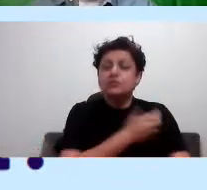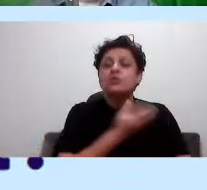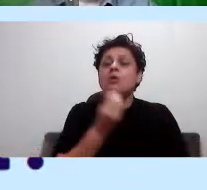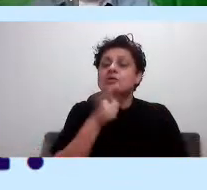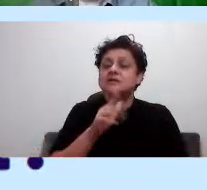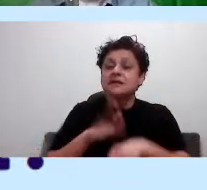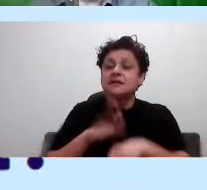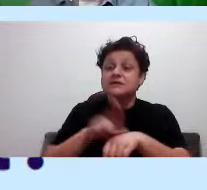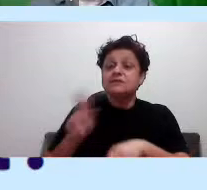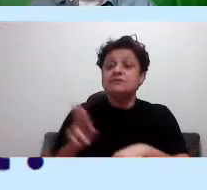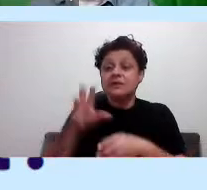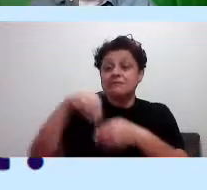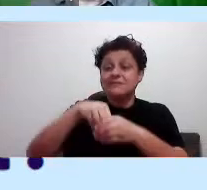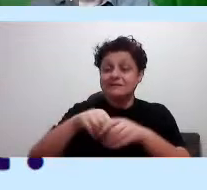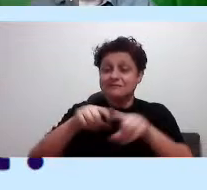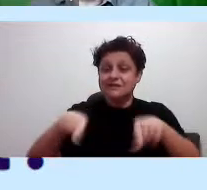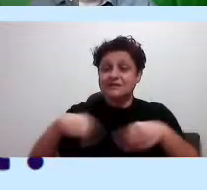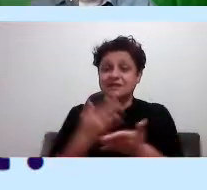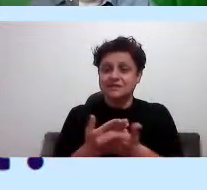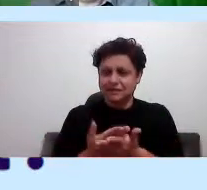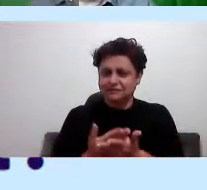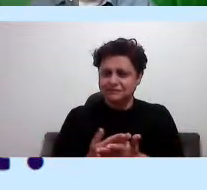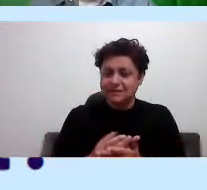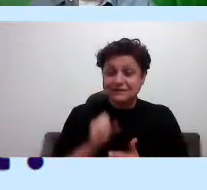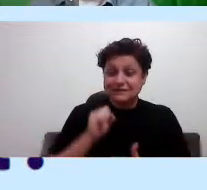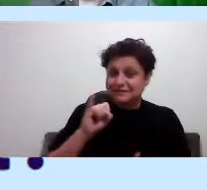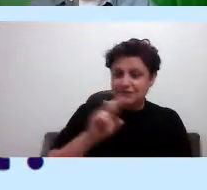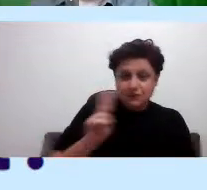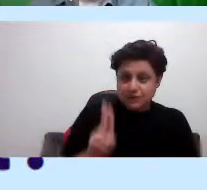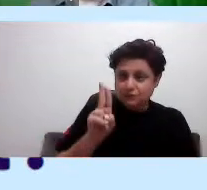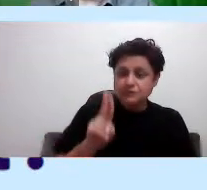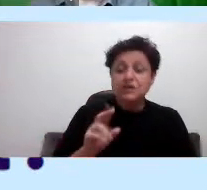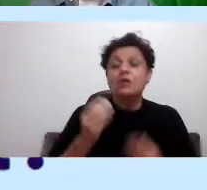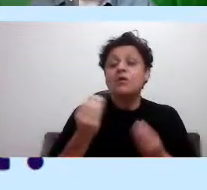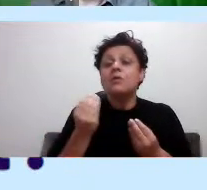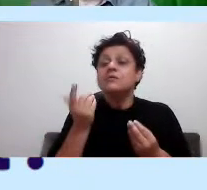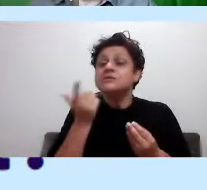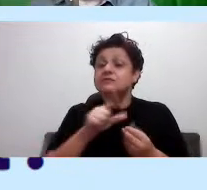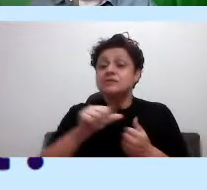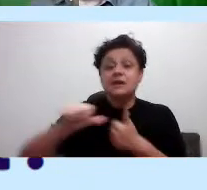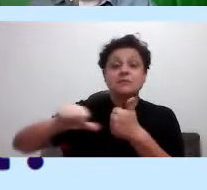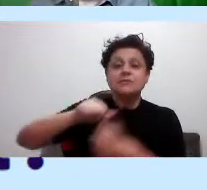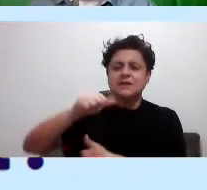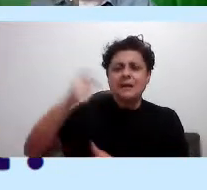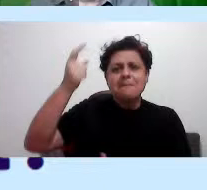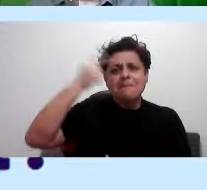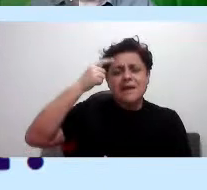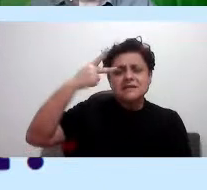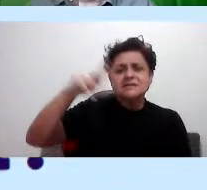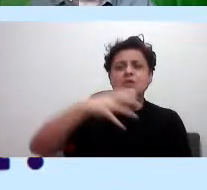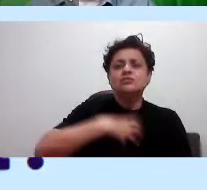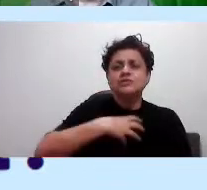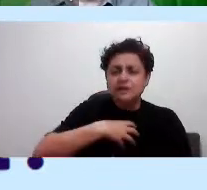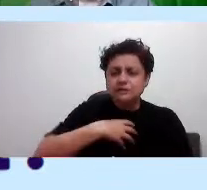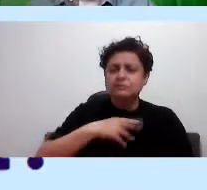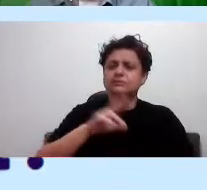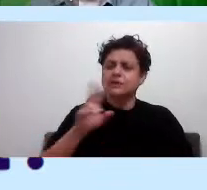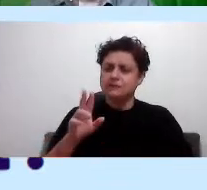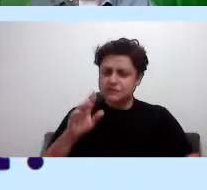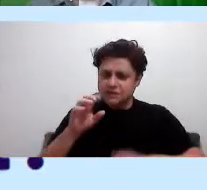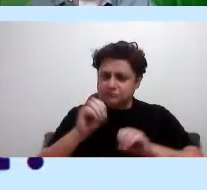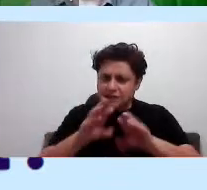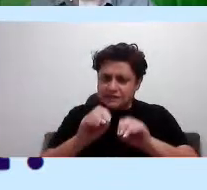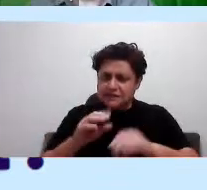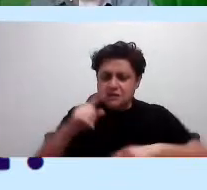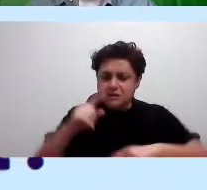way that you teach and the material that you teach on your students. What do you think you may need to change in your classroom to make it